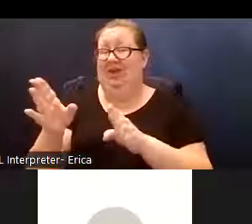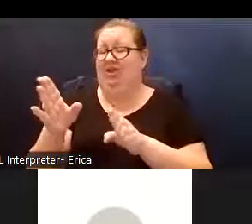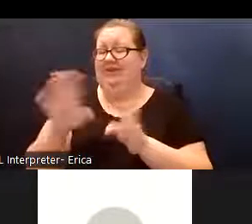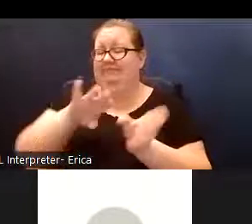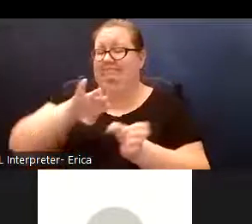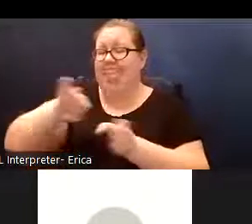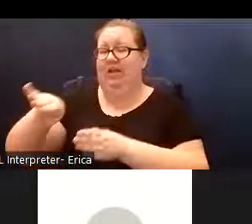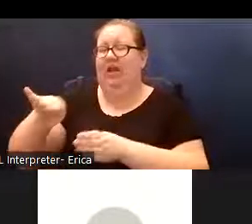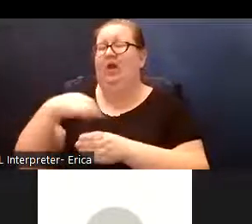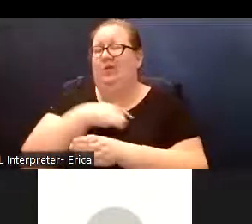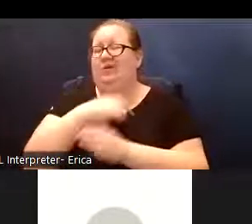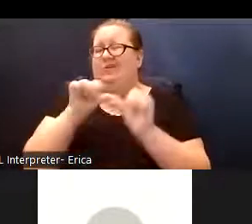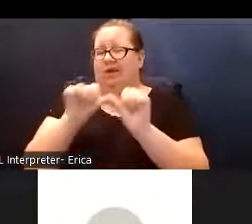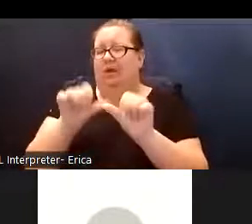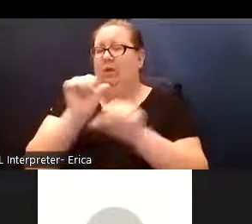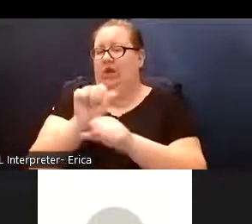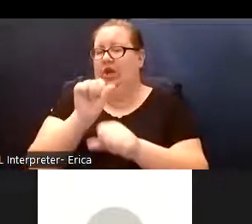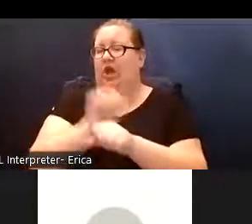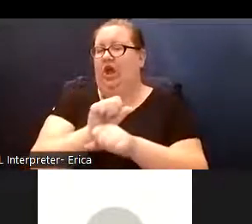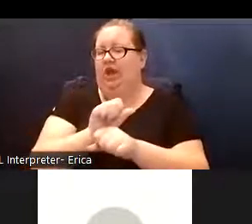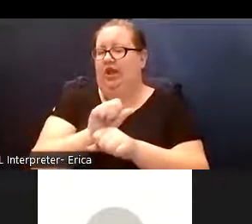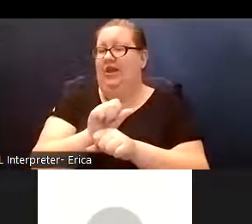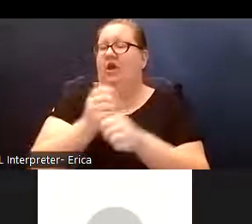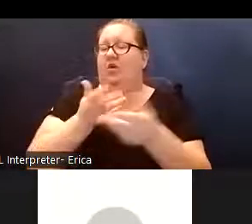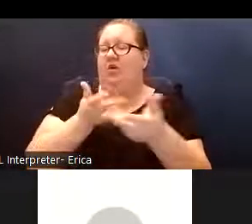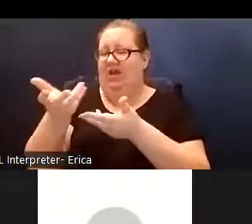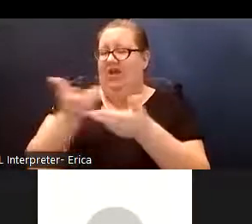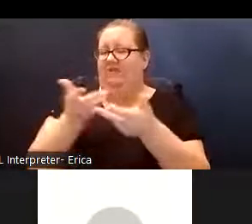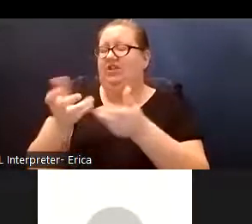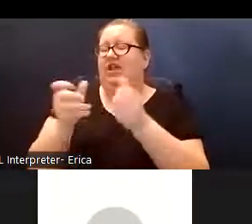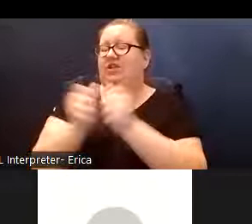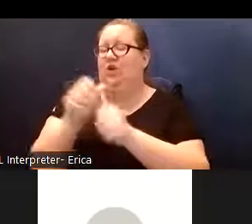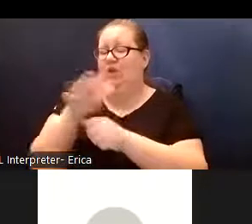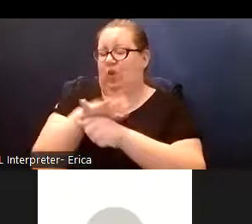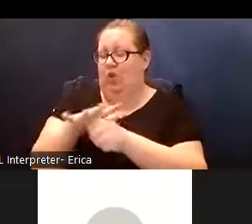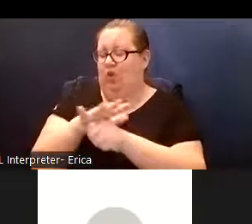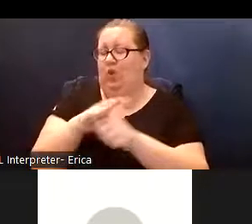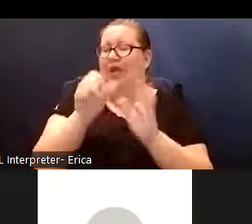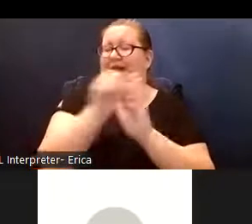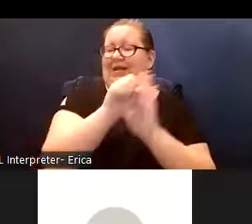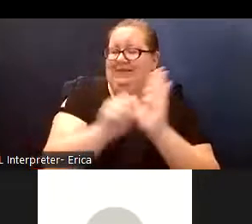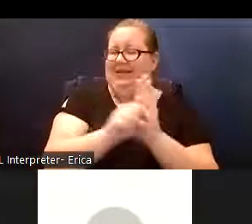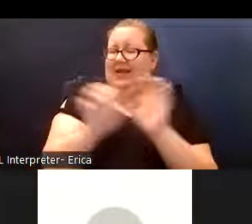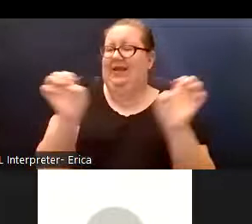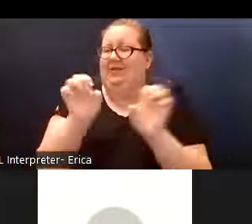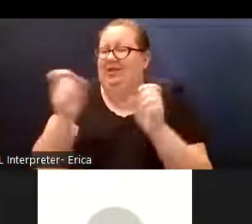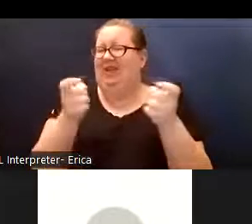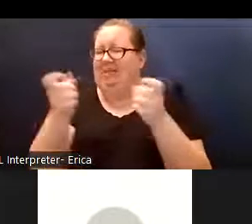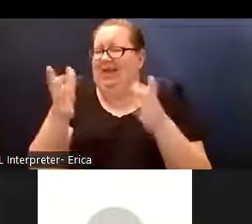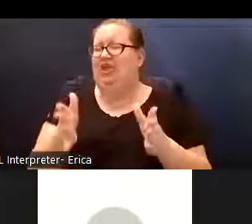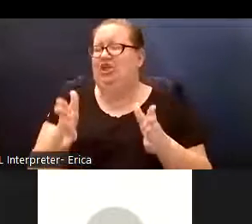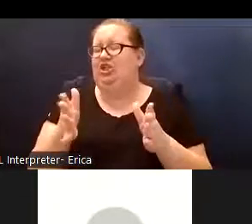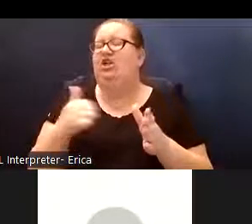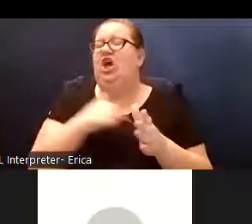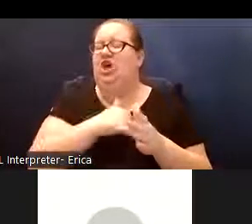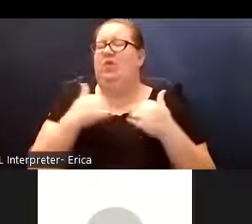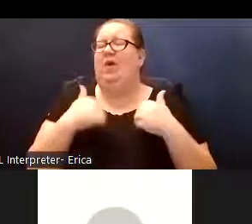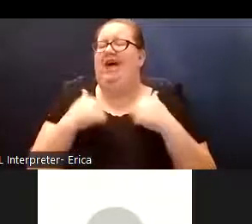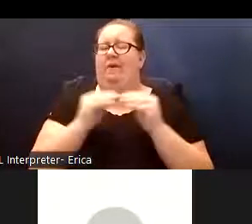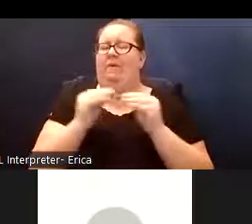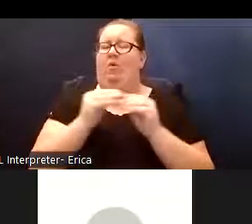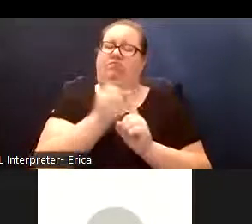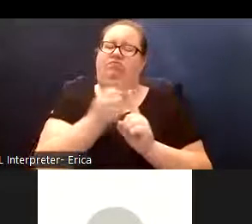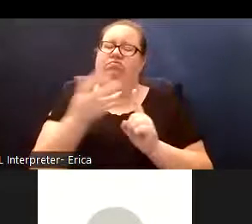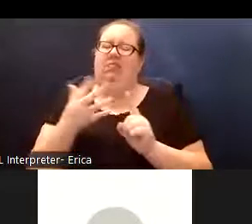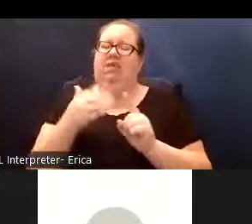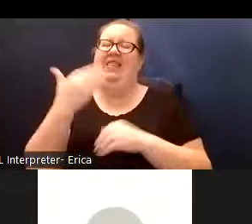we're still working on by having conversations with local and state emergency managers. So we'll have more to say on that at our